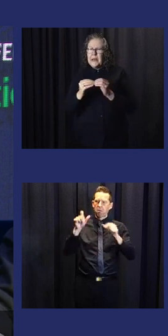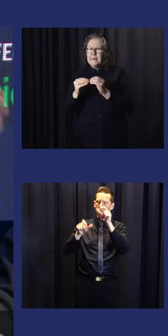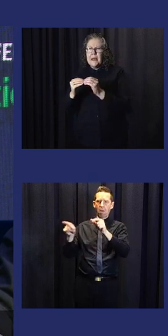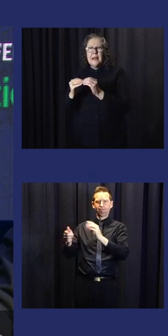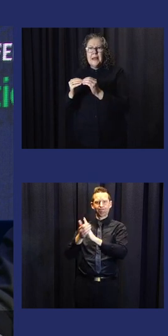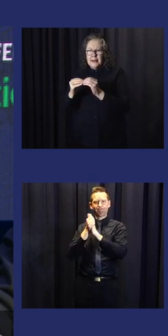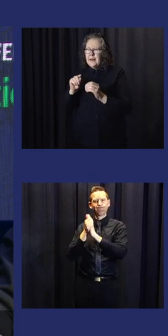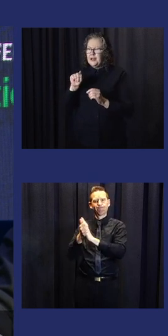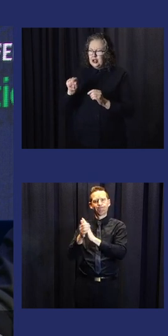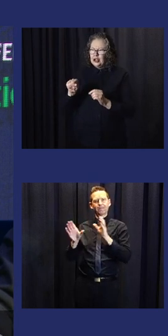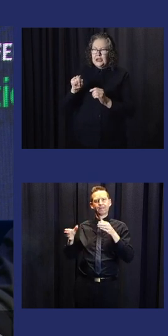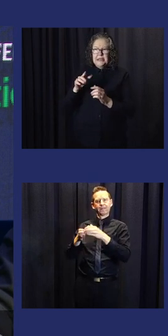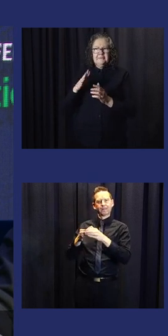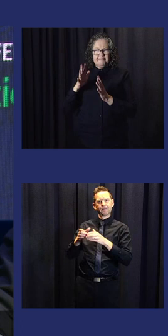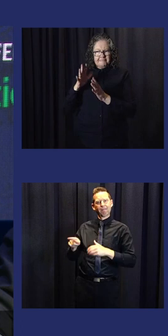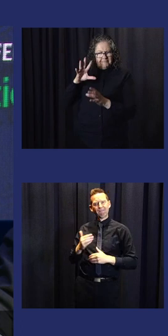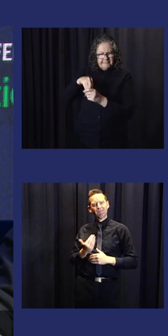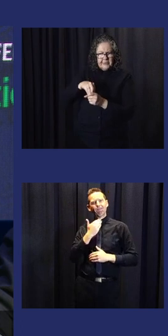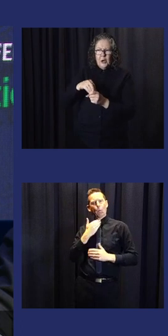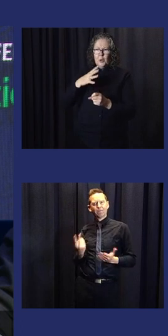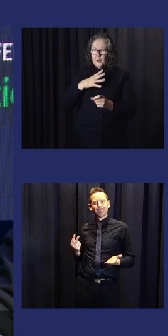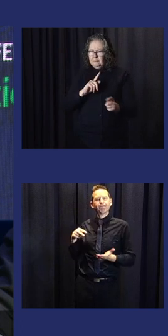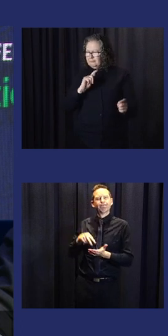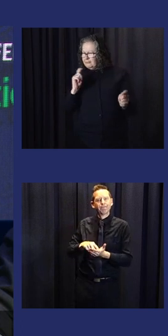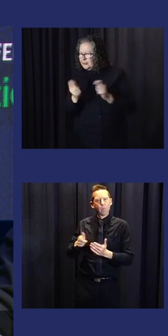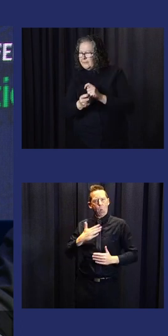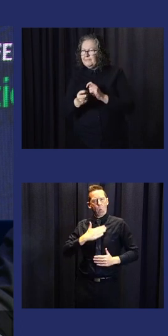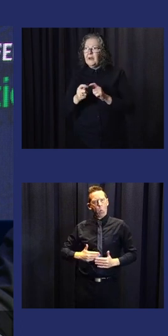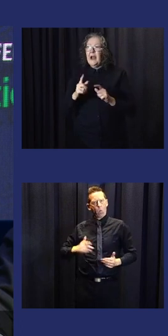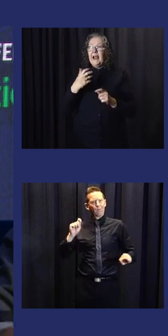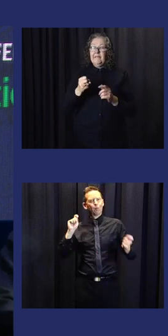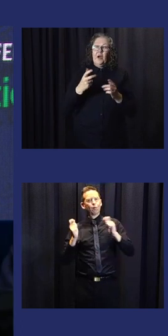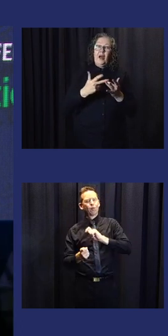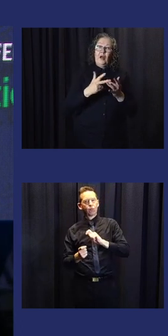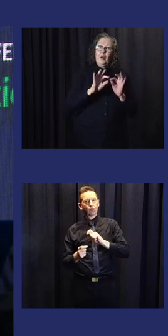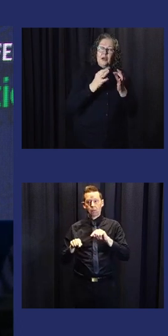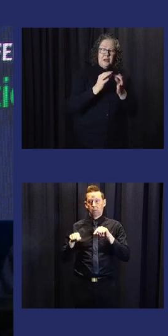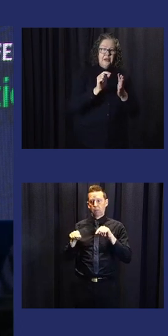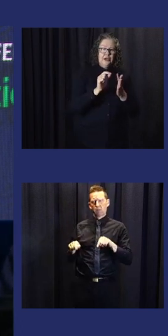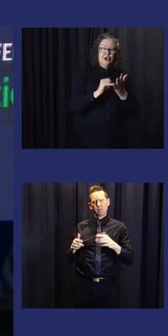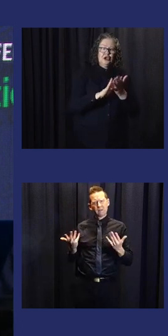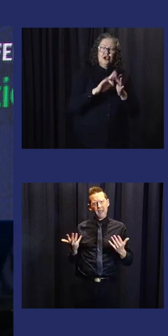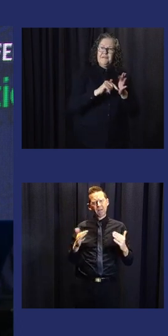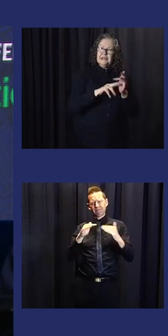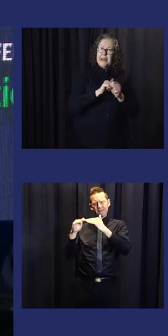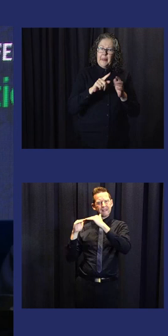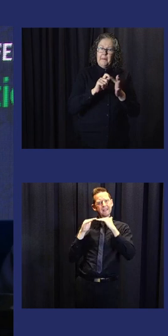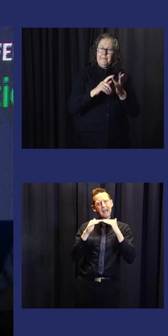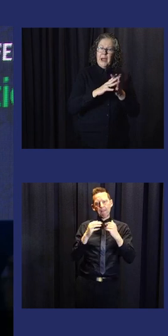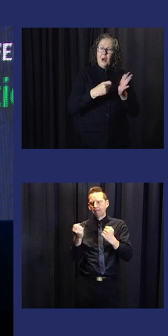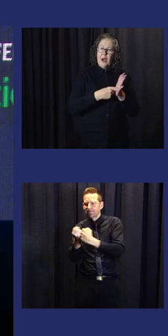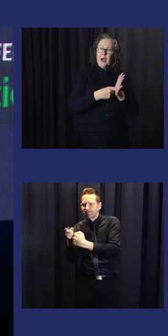many movements, including Shifting the Power Coalition and others, that what it is about mutual